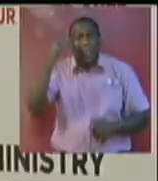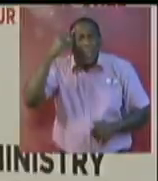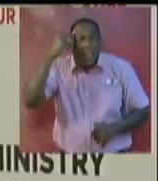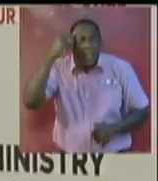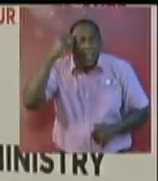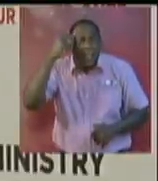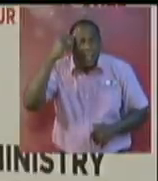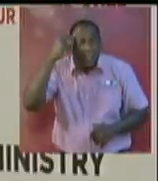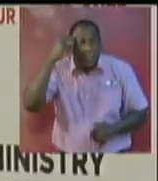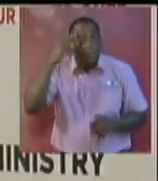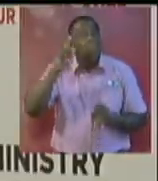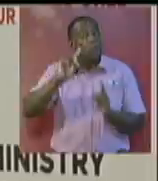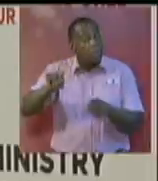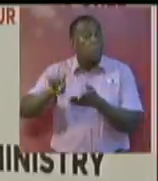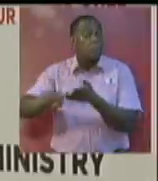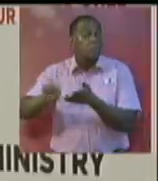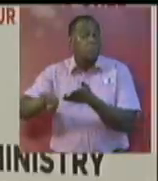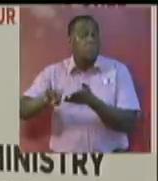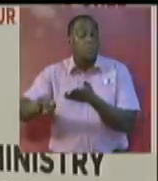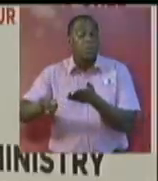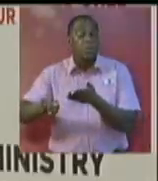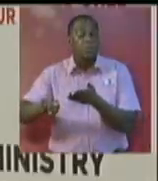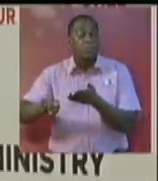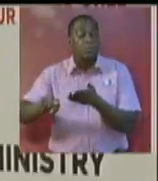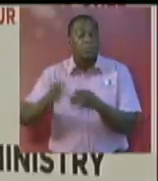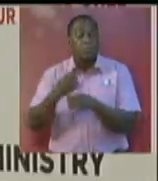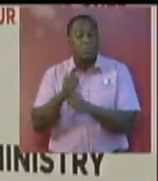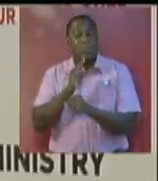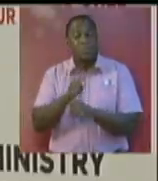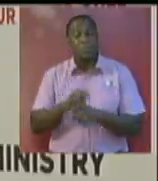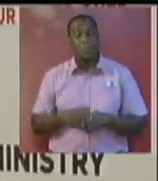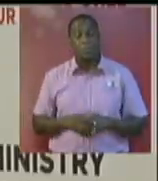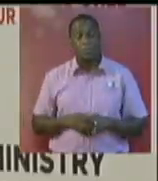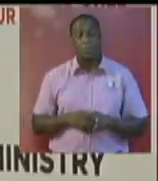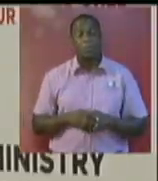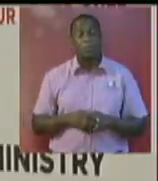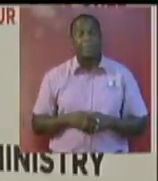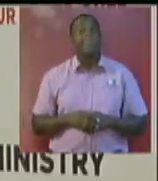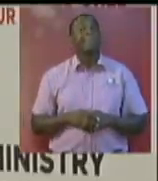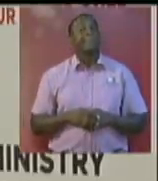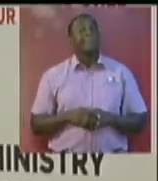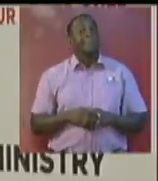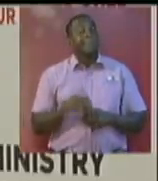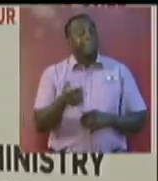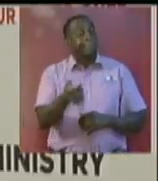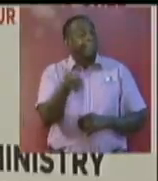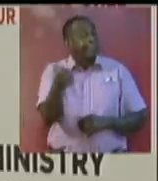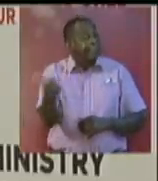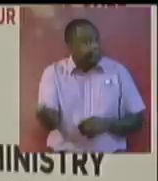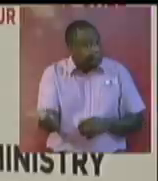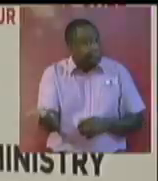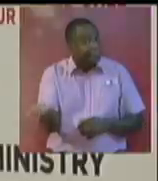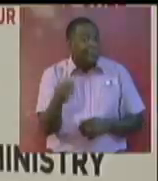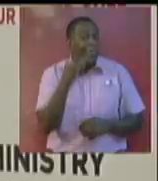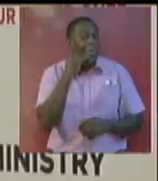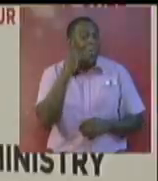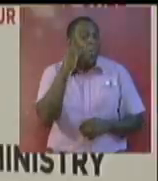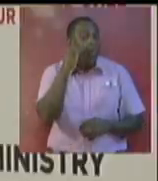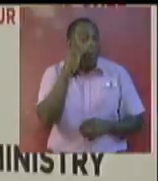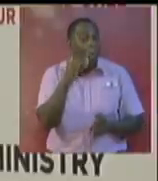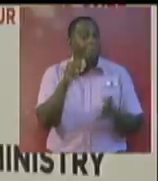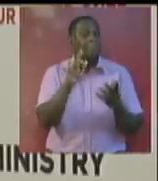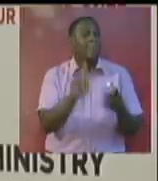finding a lot of is clusters occurring because of home gatherings. One cluster occurred